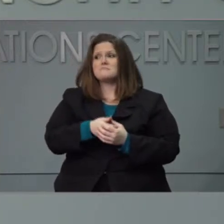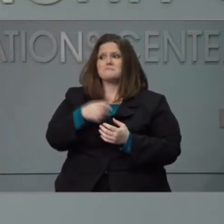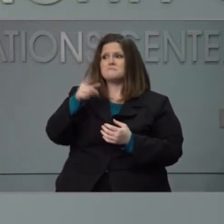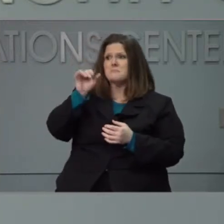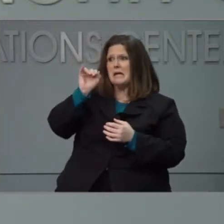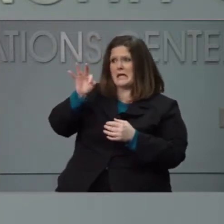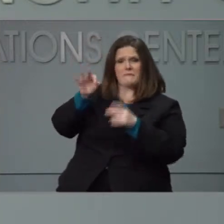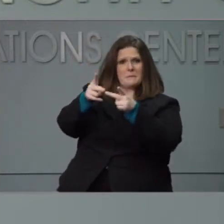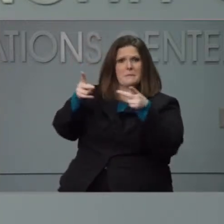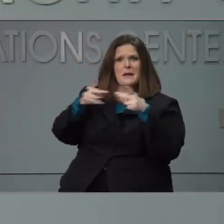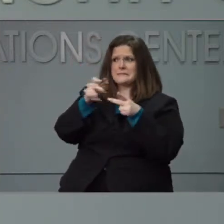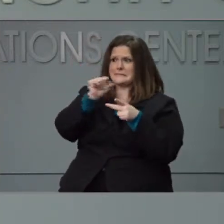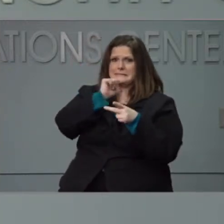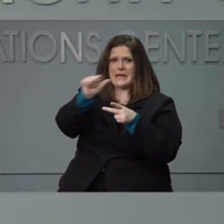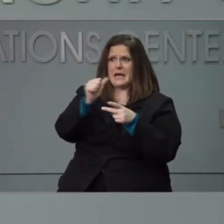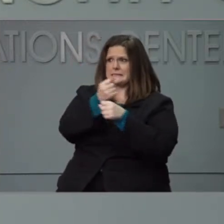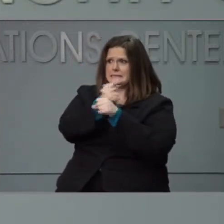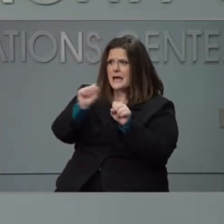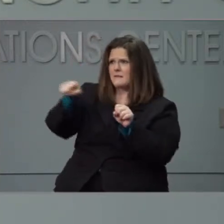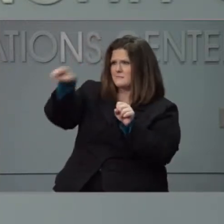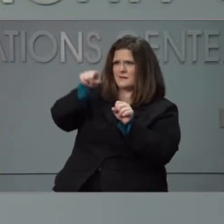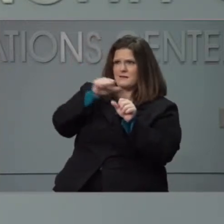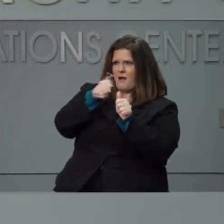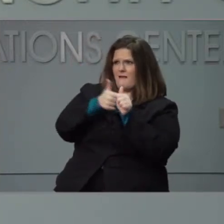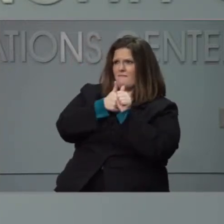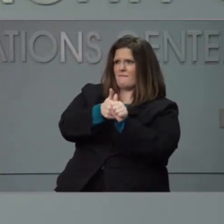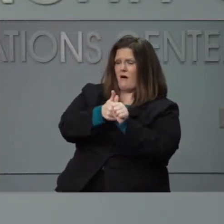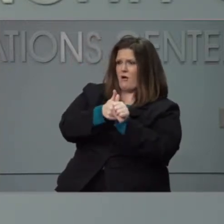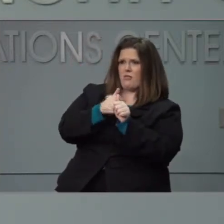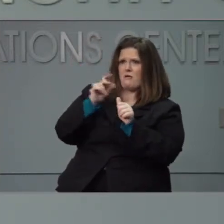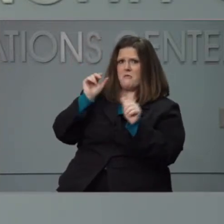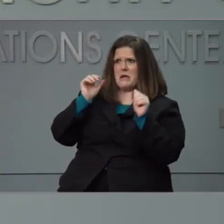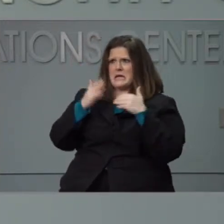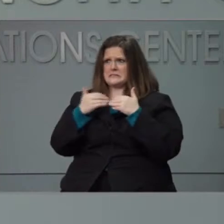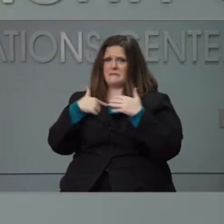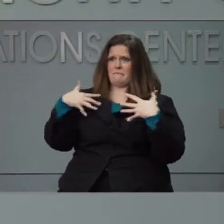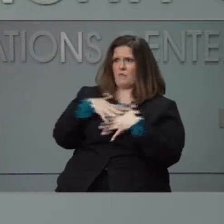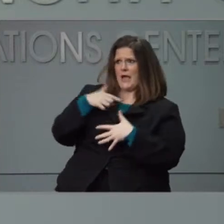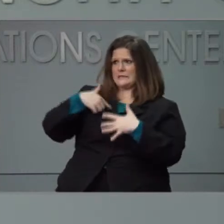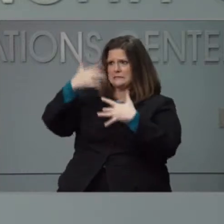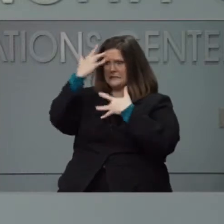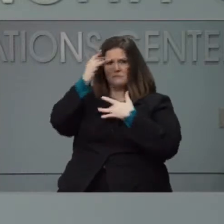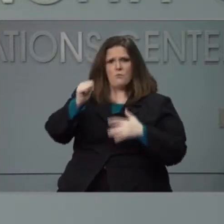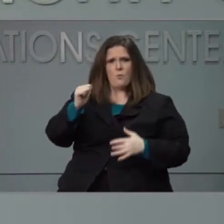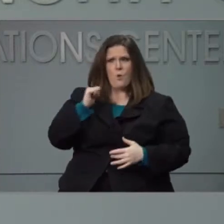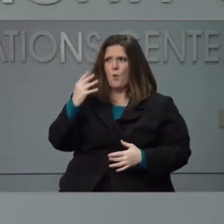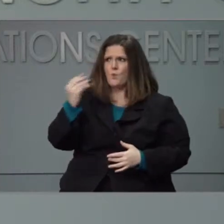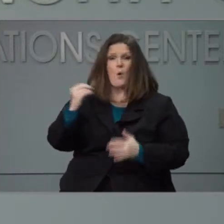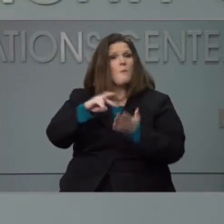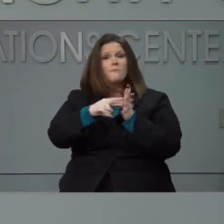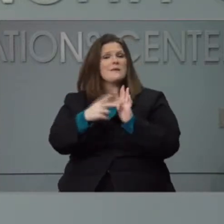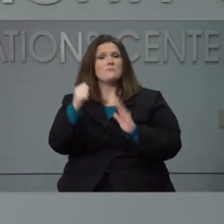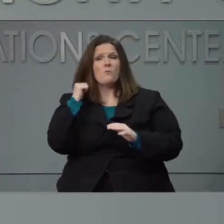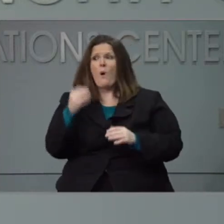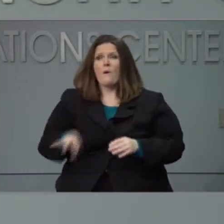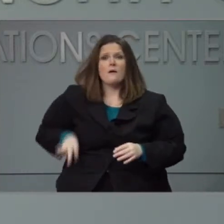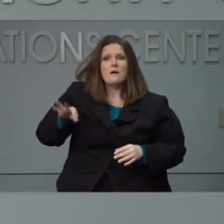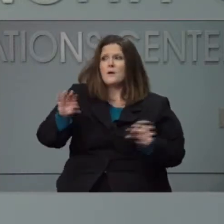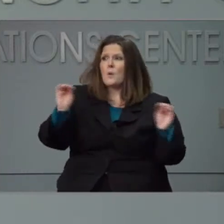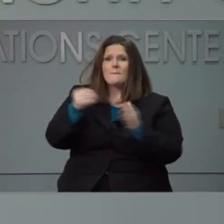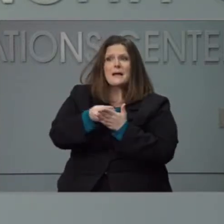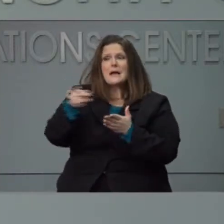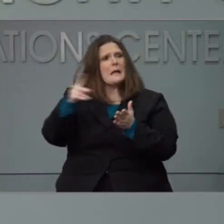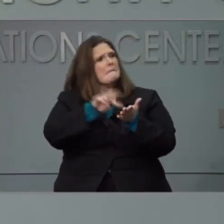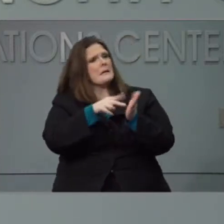safe. And the vast majority of people in this state understand that wearing a mask and social distancing